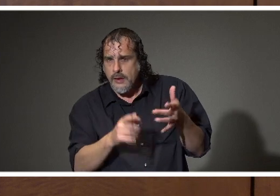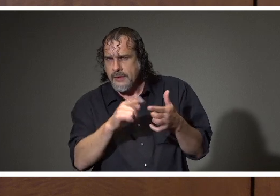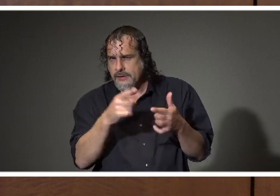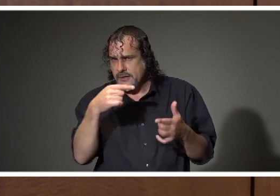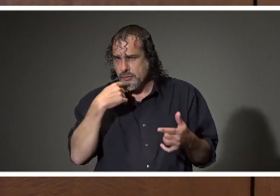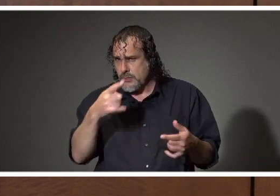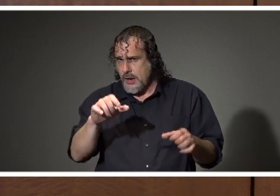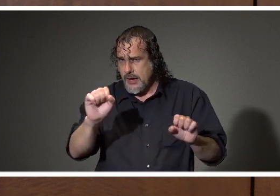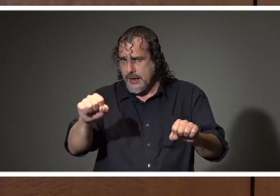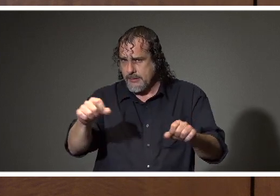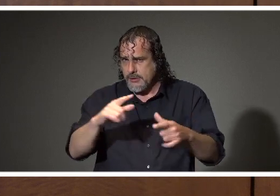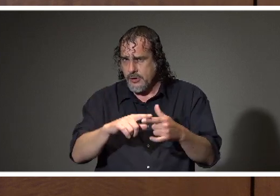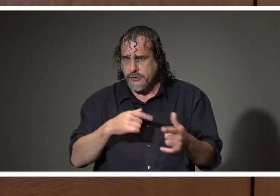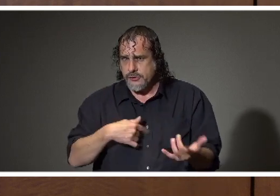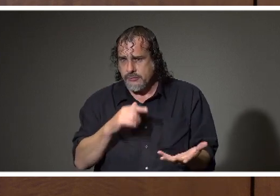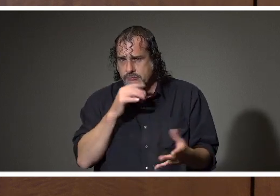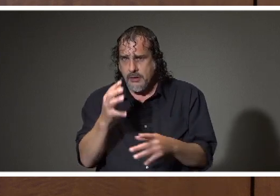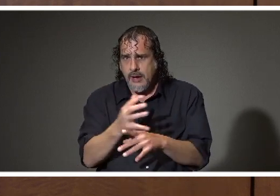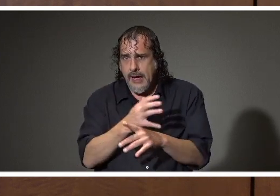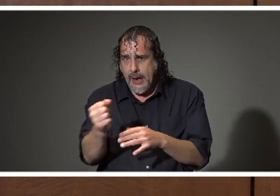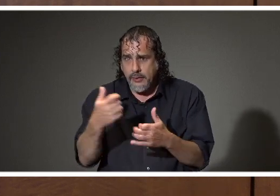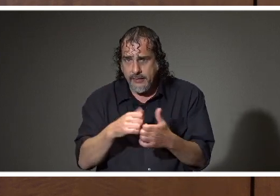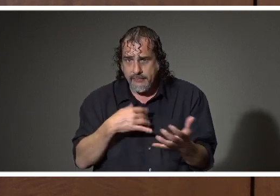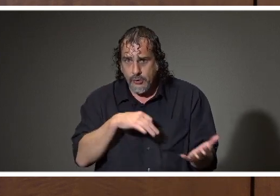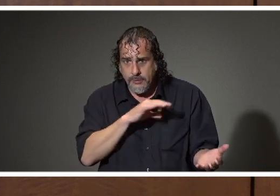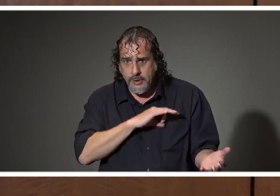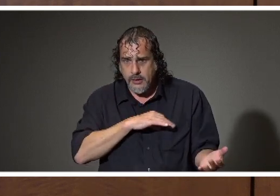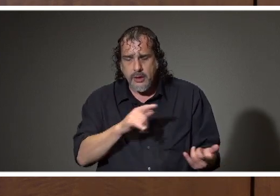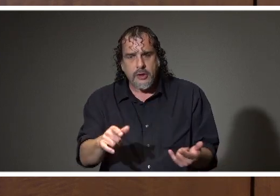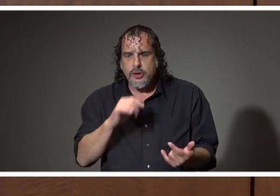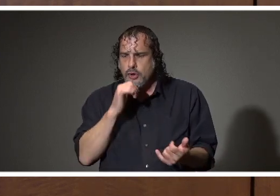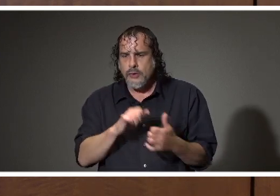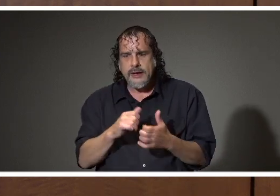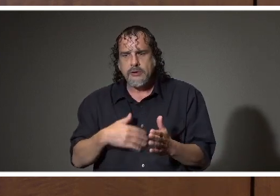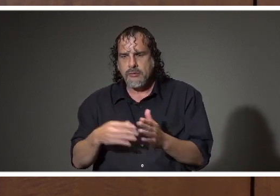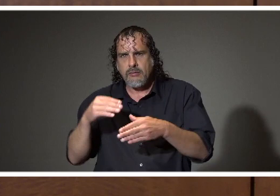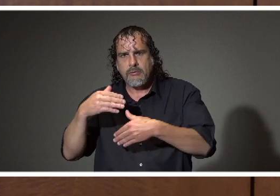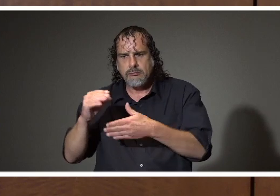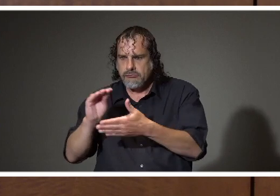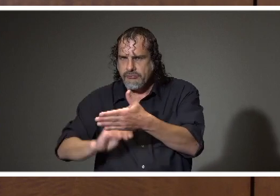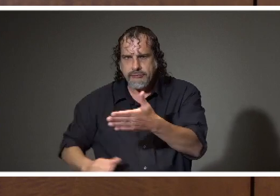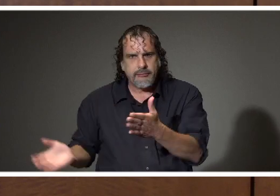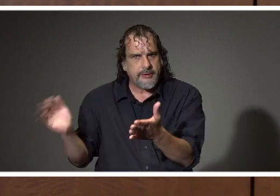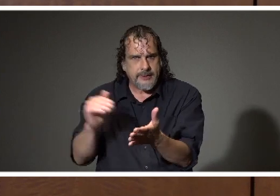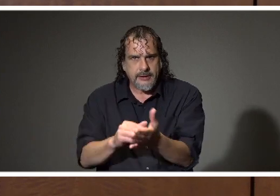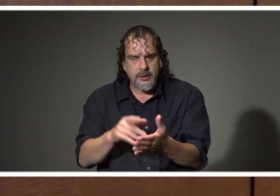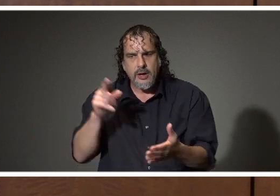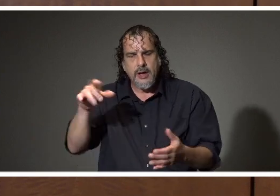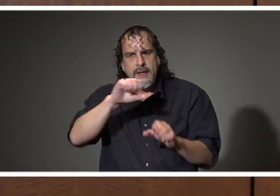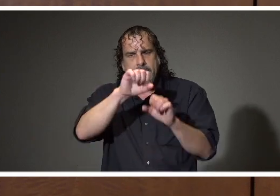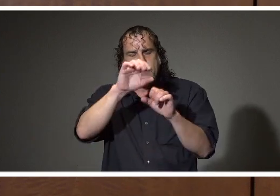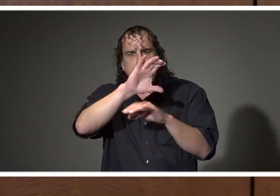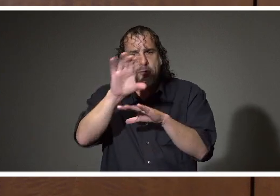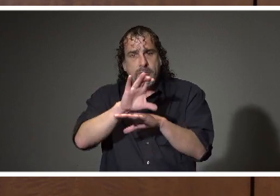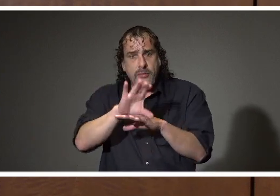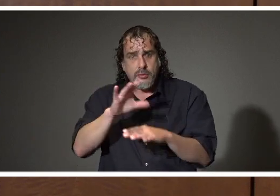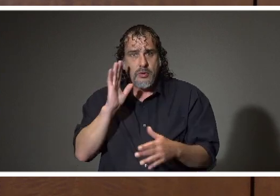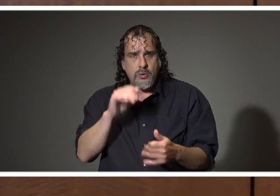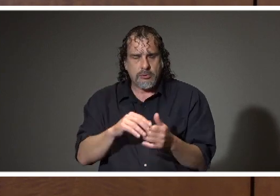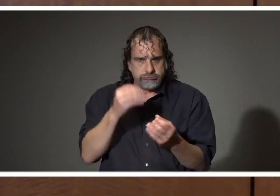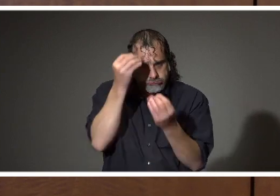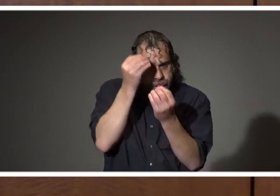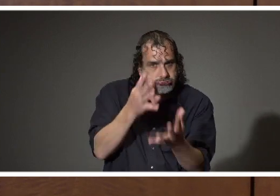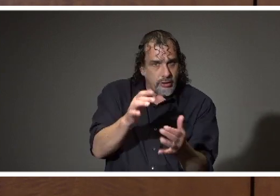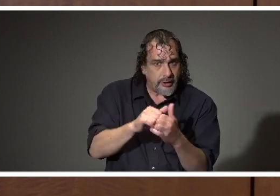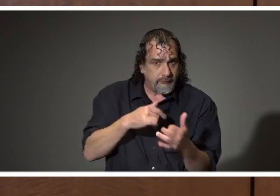eligible because you've exhausted benefits. There is no need to file an additional claim. The system will notify you of your eligibility